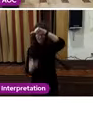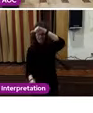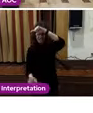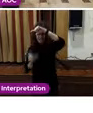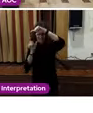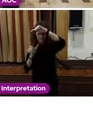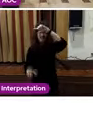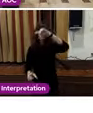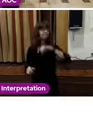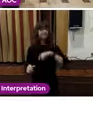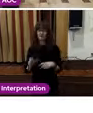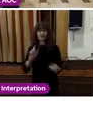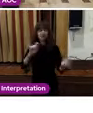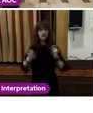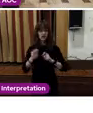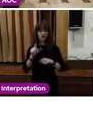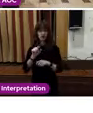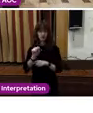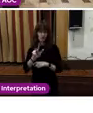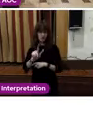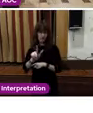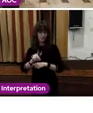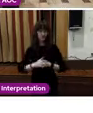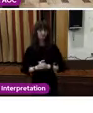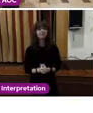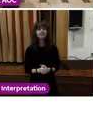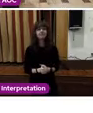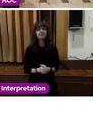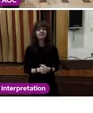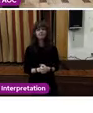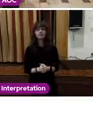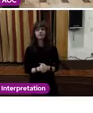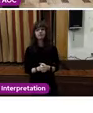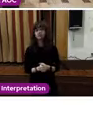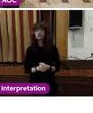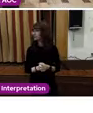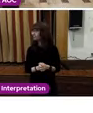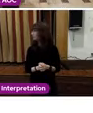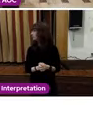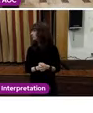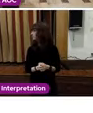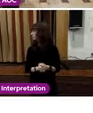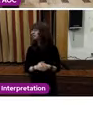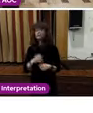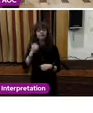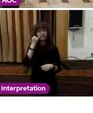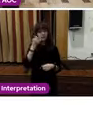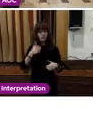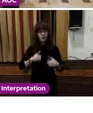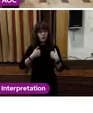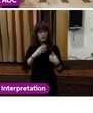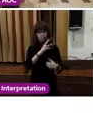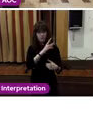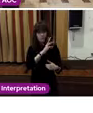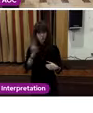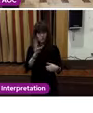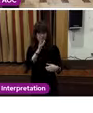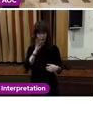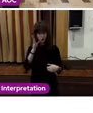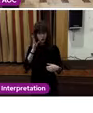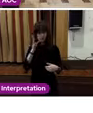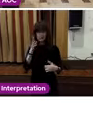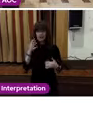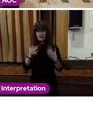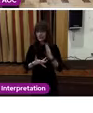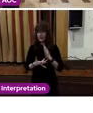by someone. This is also an OPC, so we don't know who that is. This, if you are part of West Farms, I'm not your member of